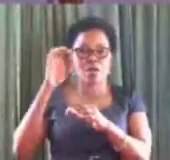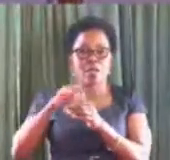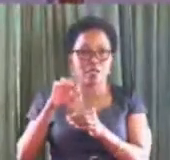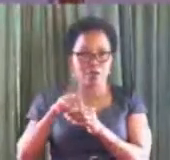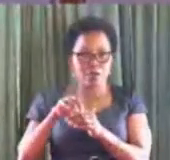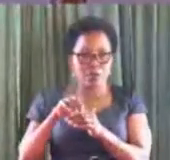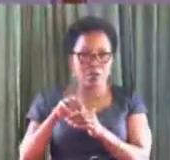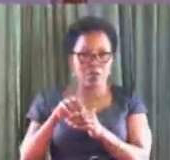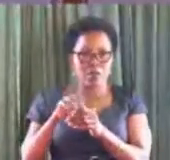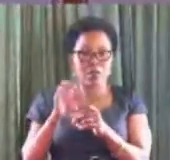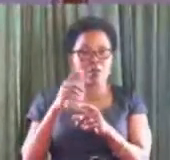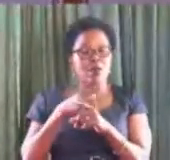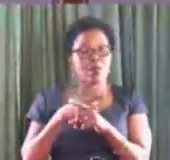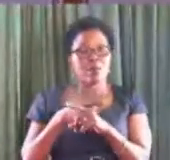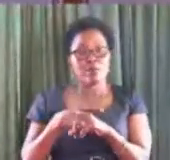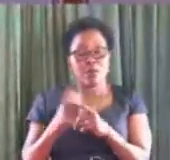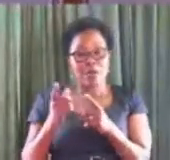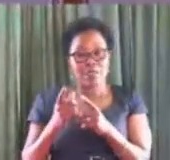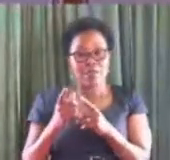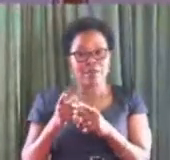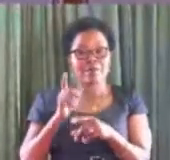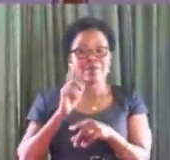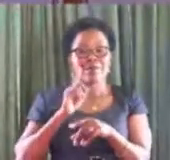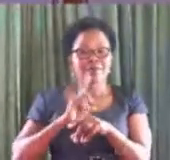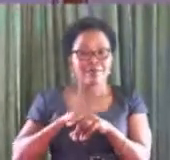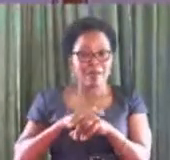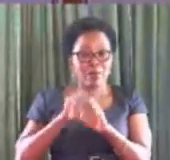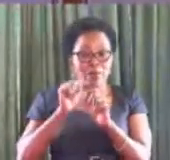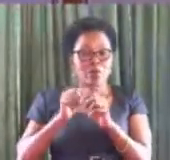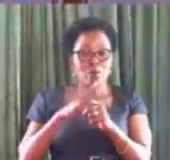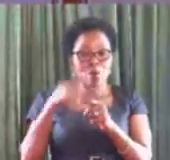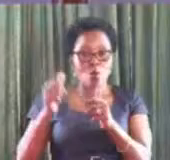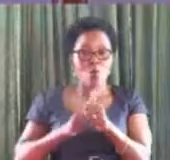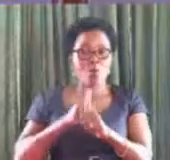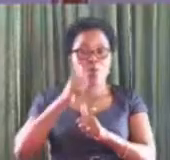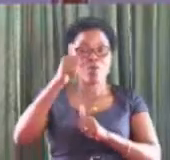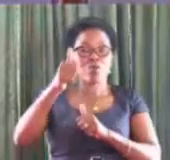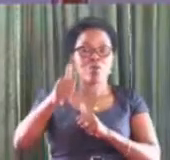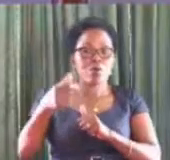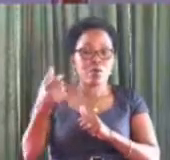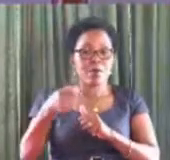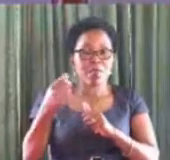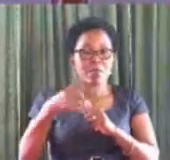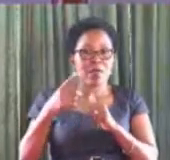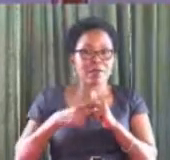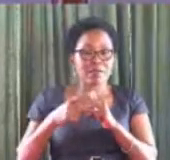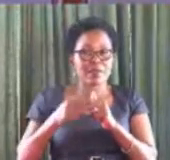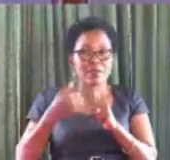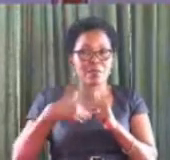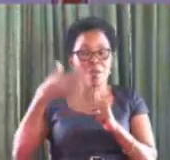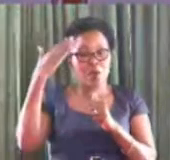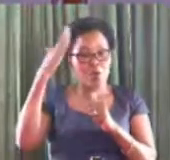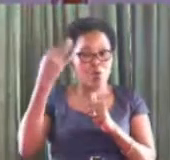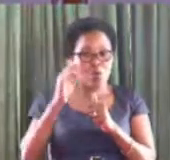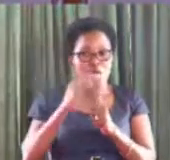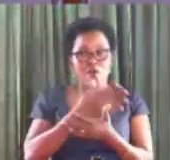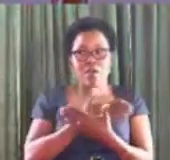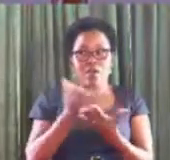They may go beyond 6 months. I do not know of any case. There's only one case